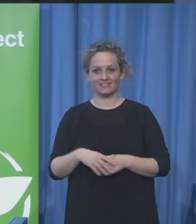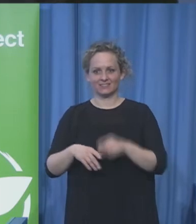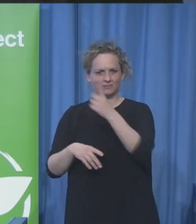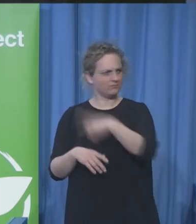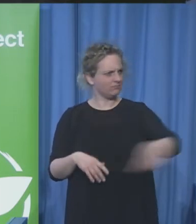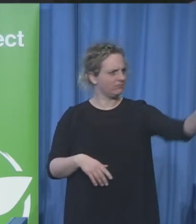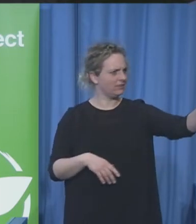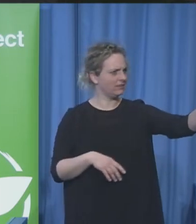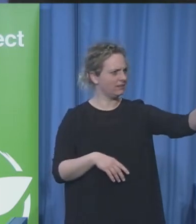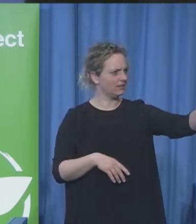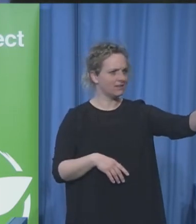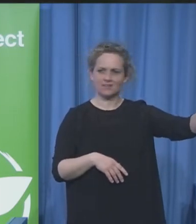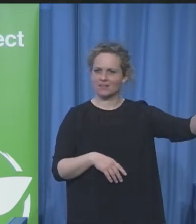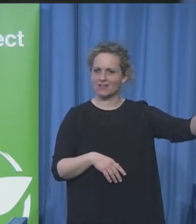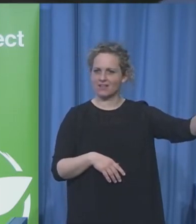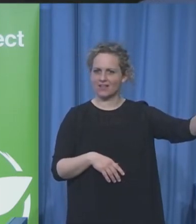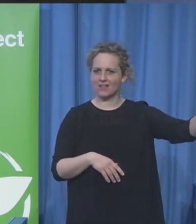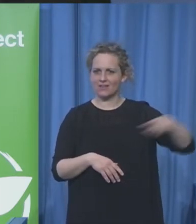Yes, absolutely.